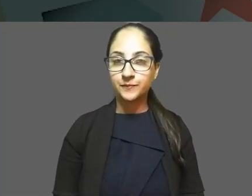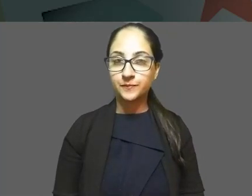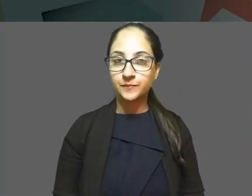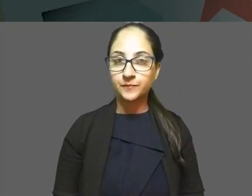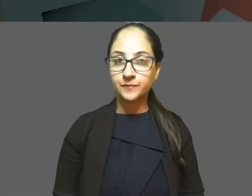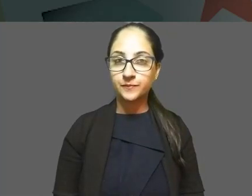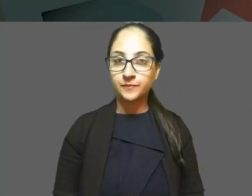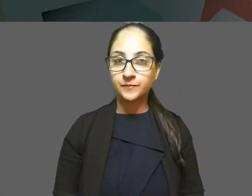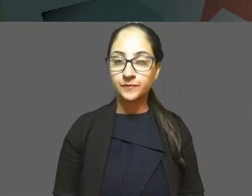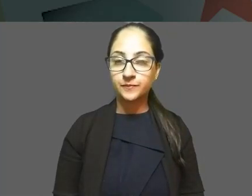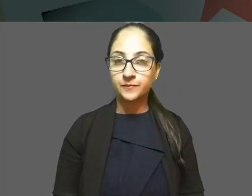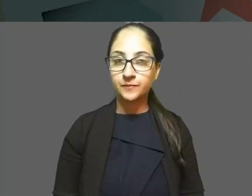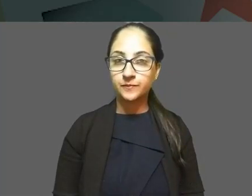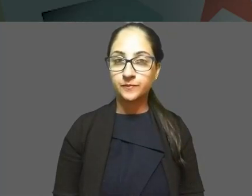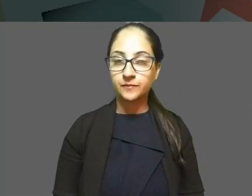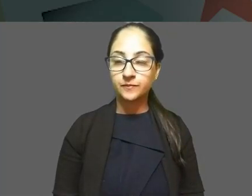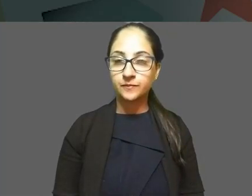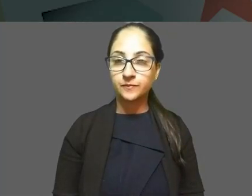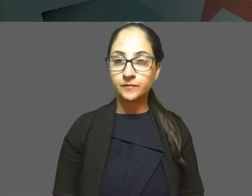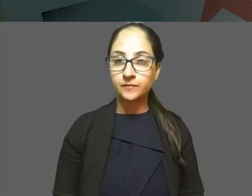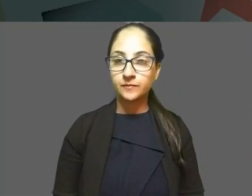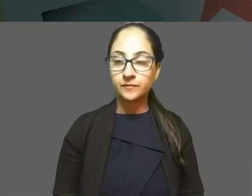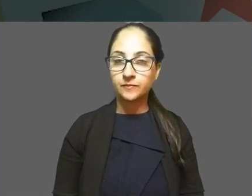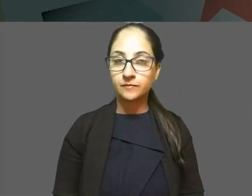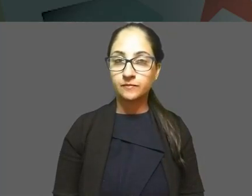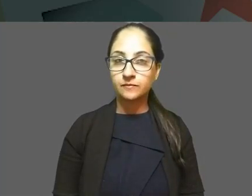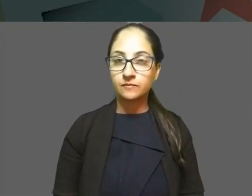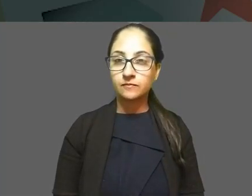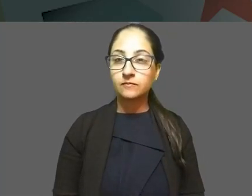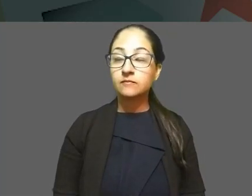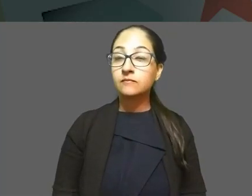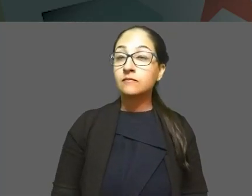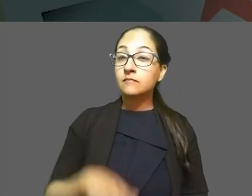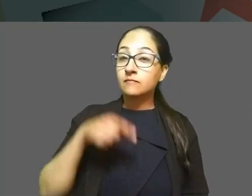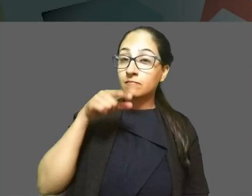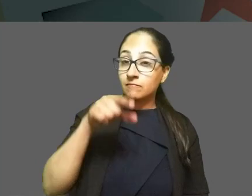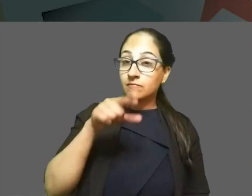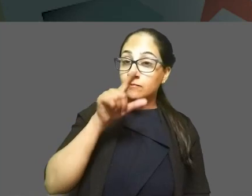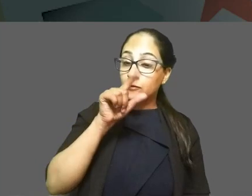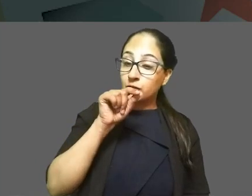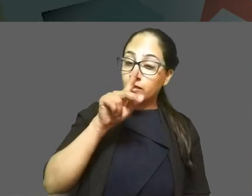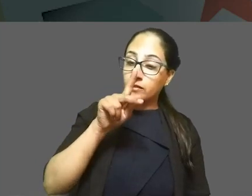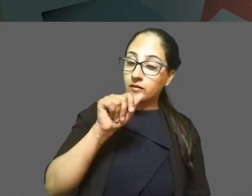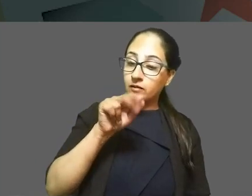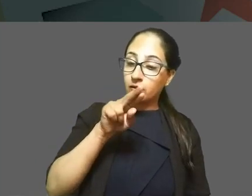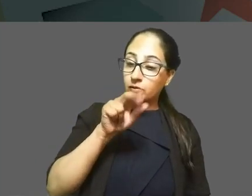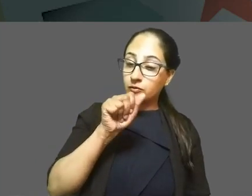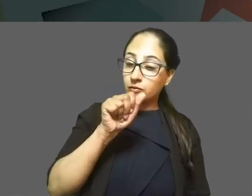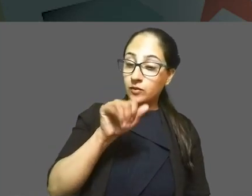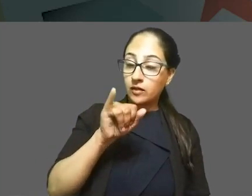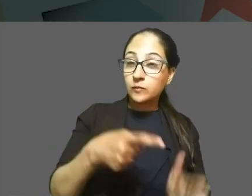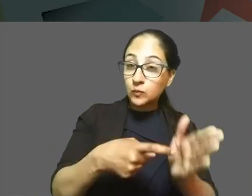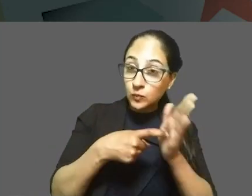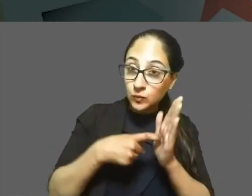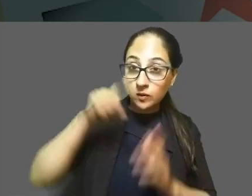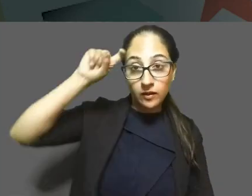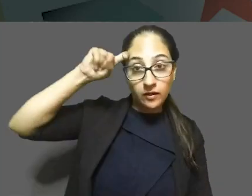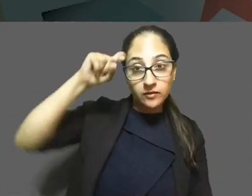The reason that I like to add the onions to my fried chicken is that I think it gives it a little more depth of